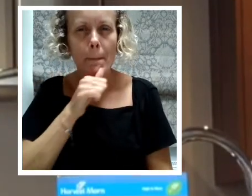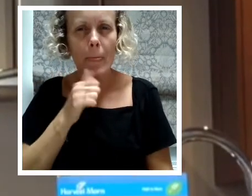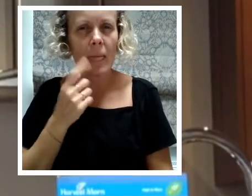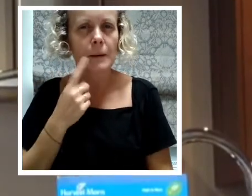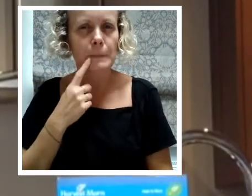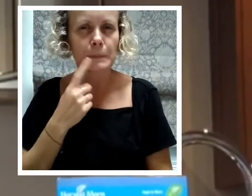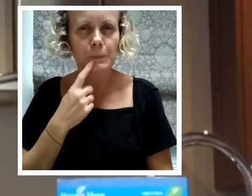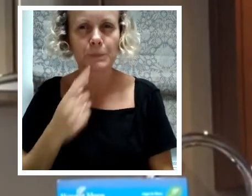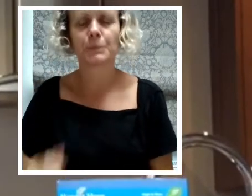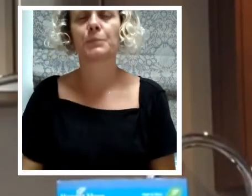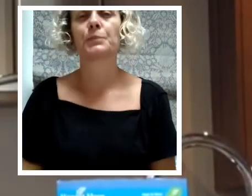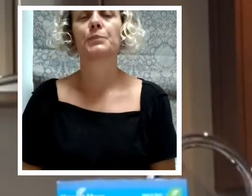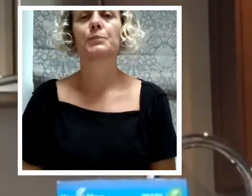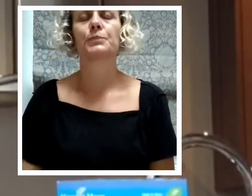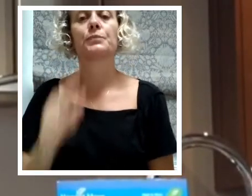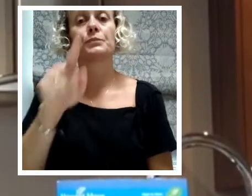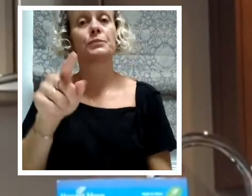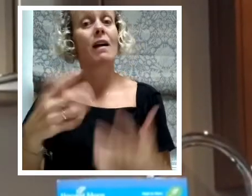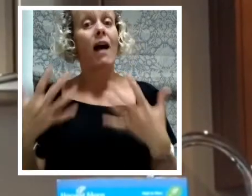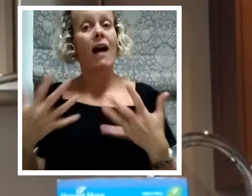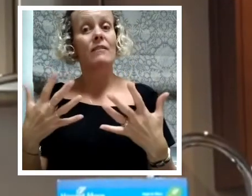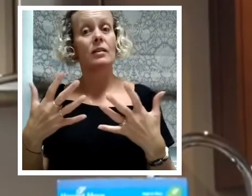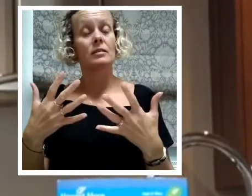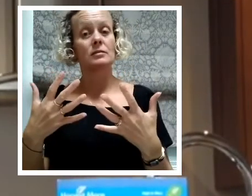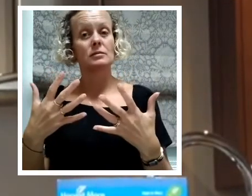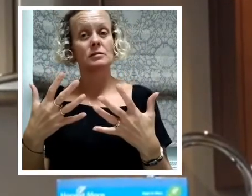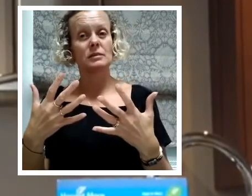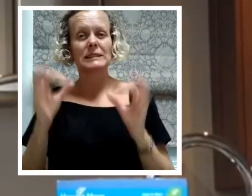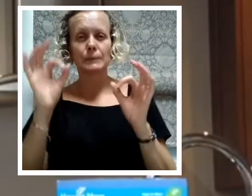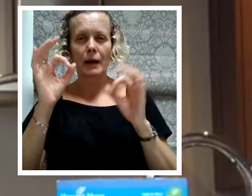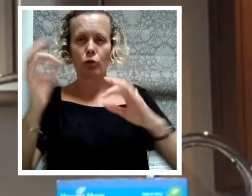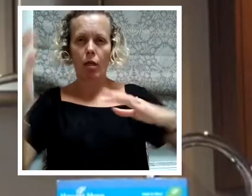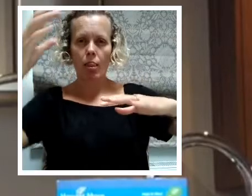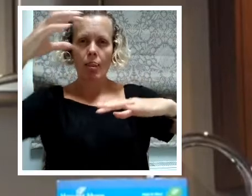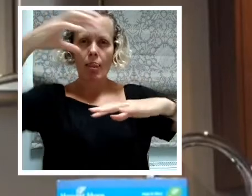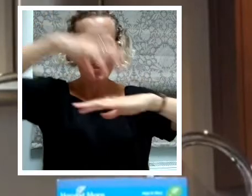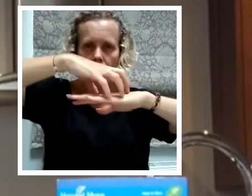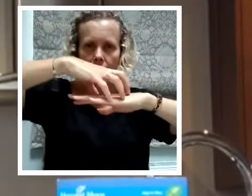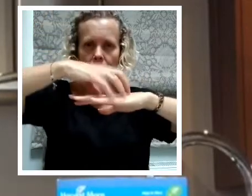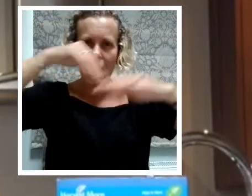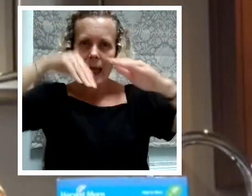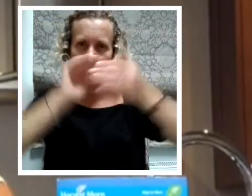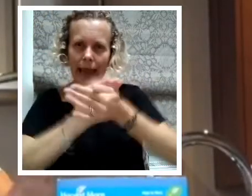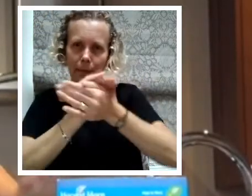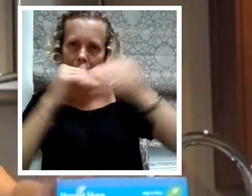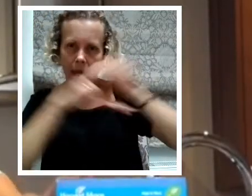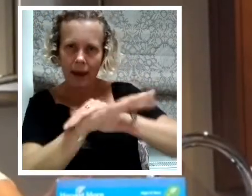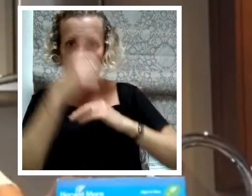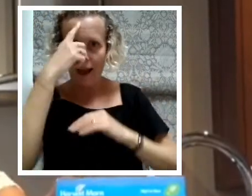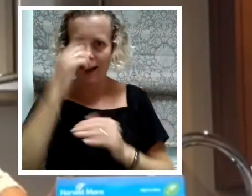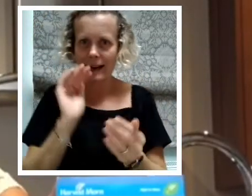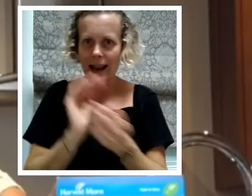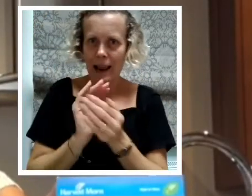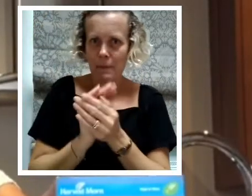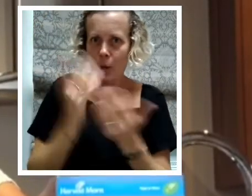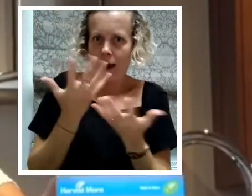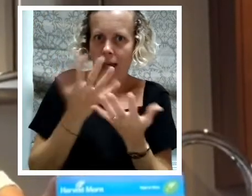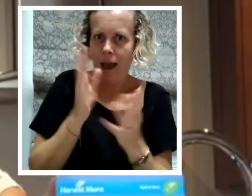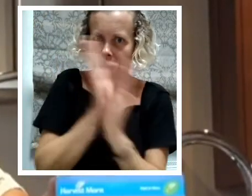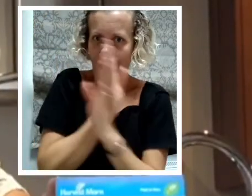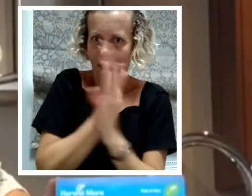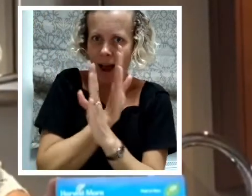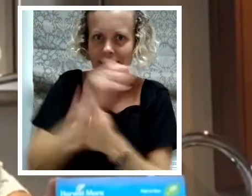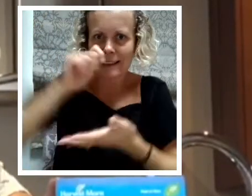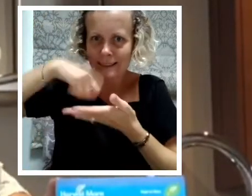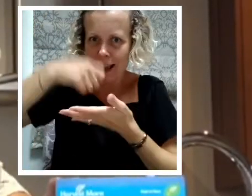while they're still warm. If you haven't got a plastic tub to put them in, not to worry. Pop them in a nice, healthy,